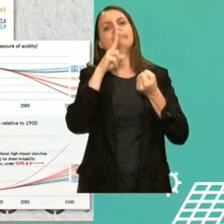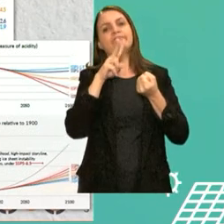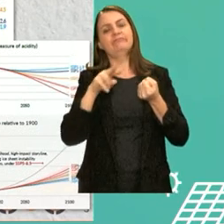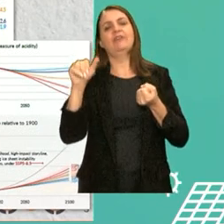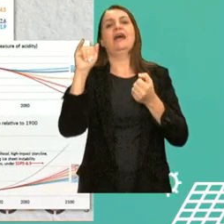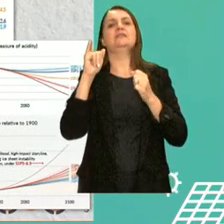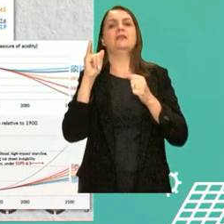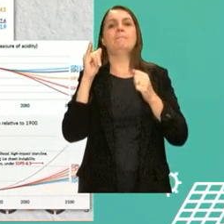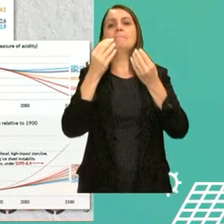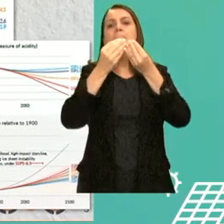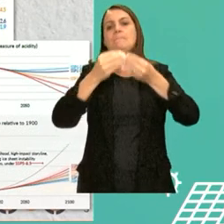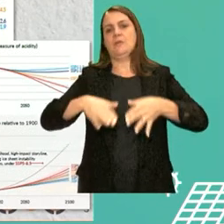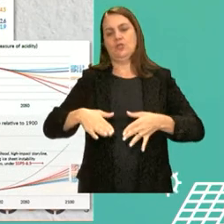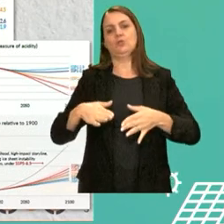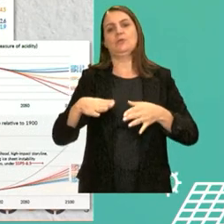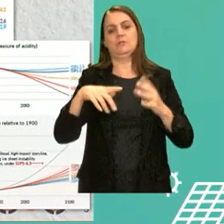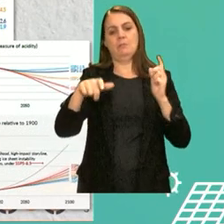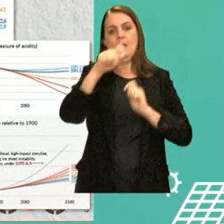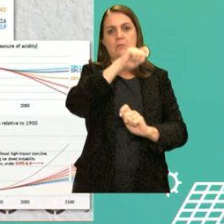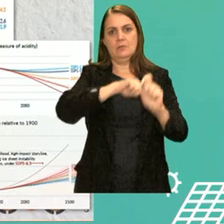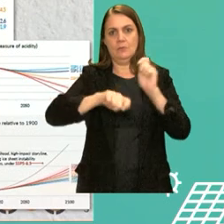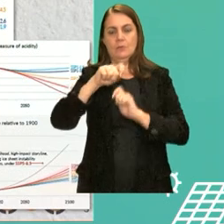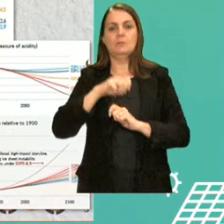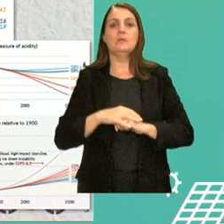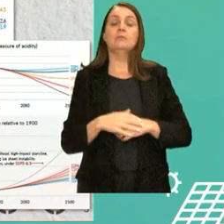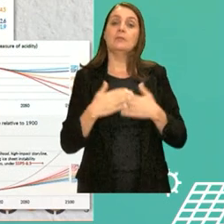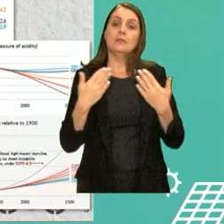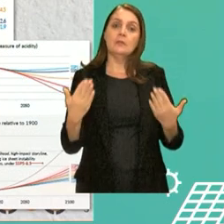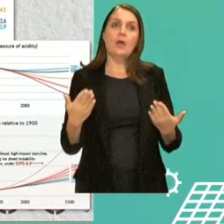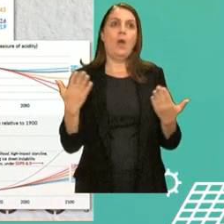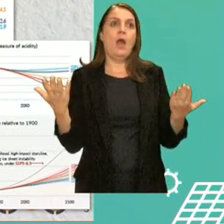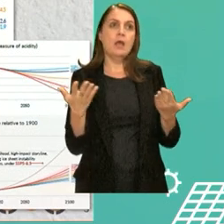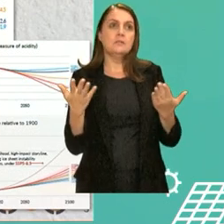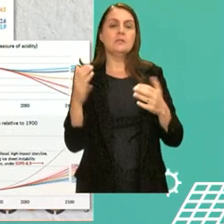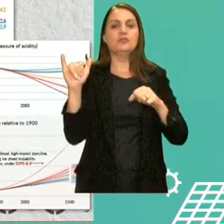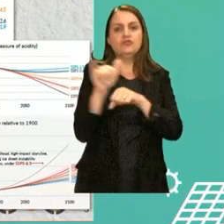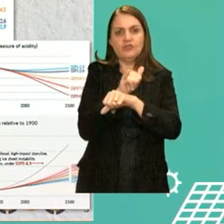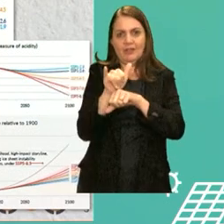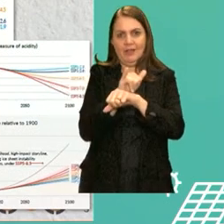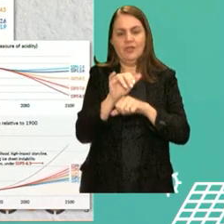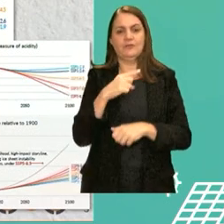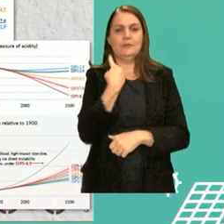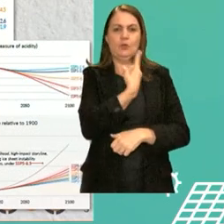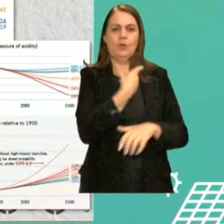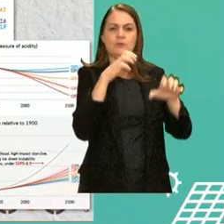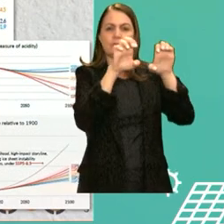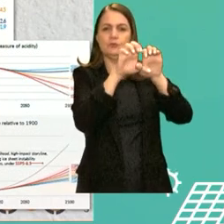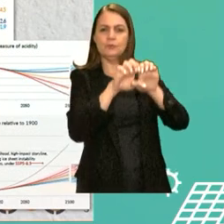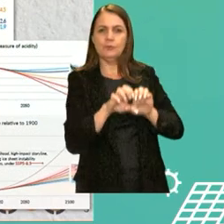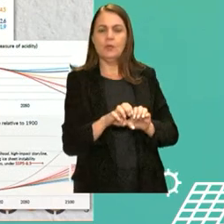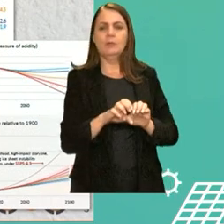if we do not accomplish this mission. And that's why we are structuring ourselves